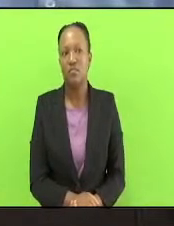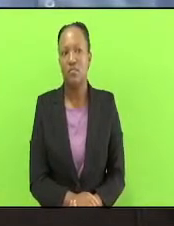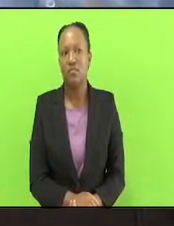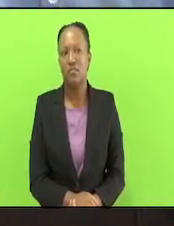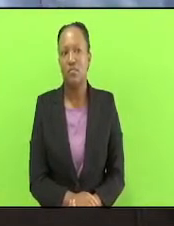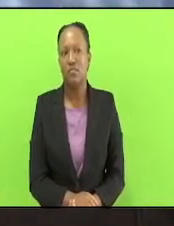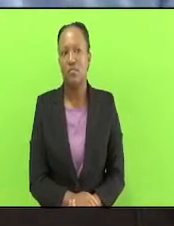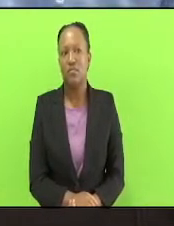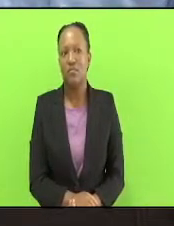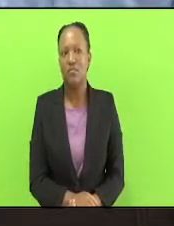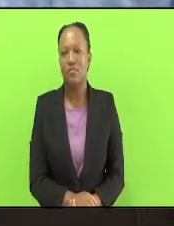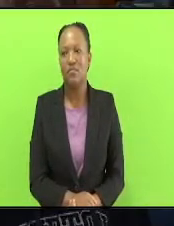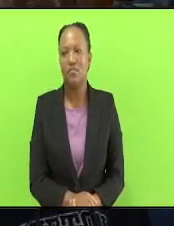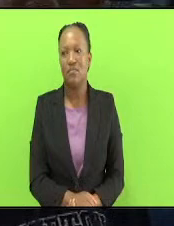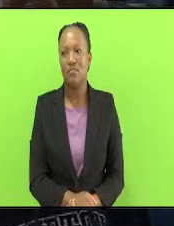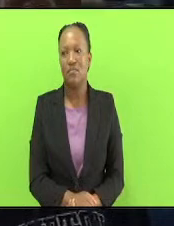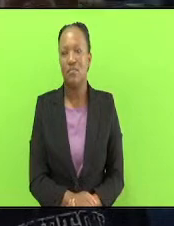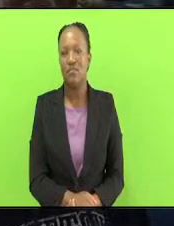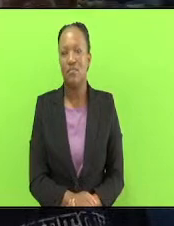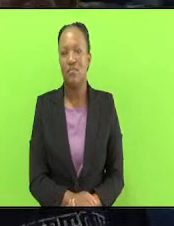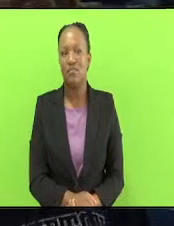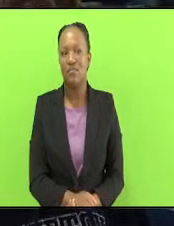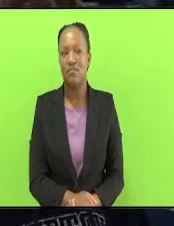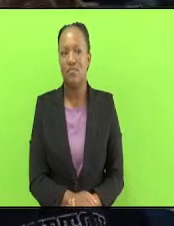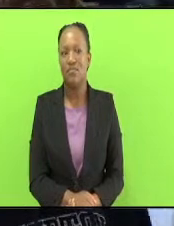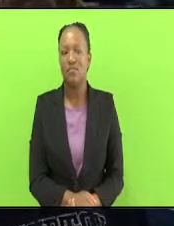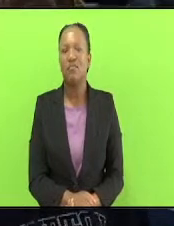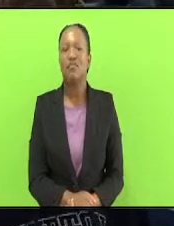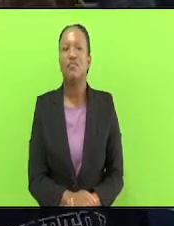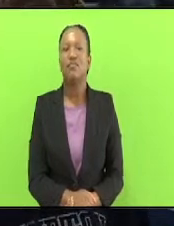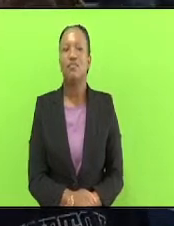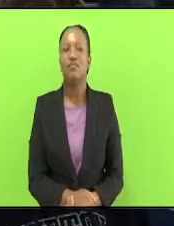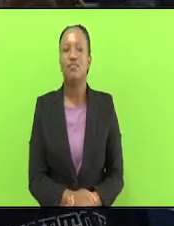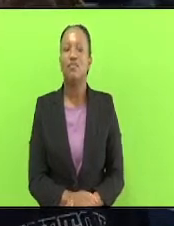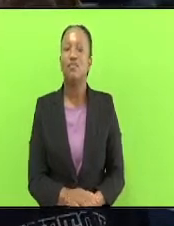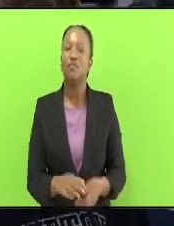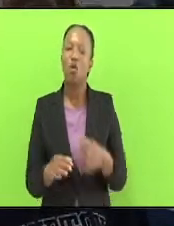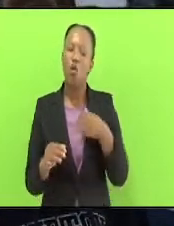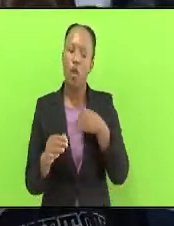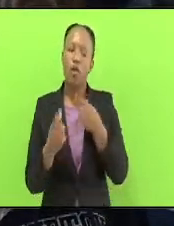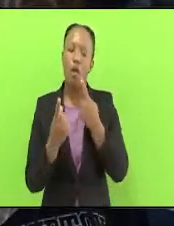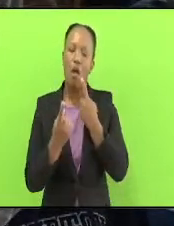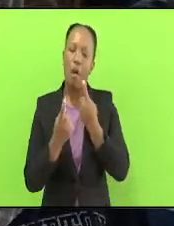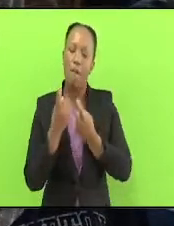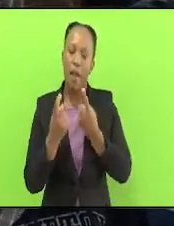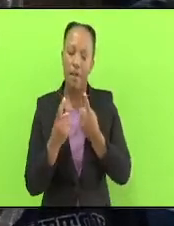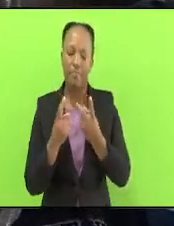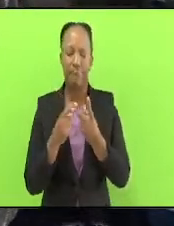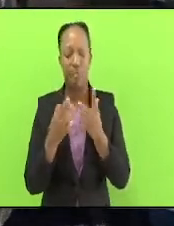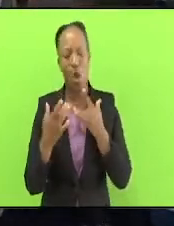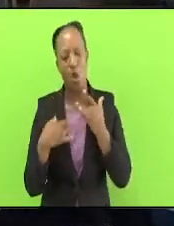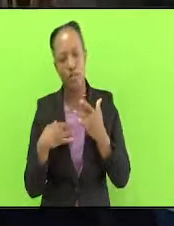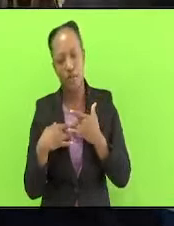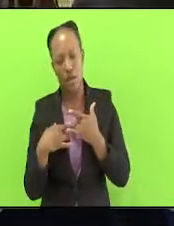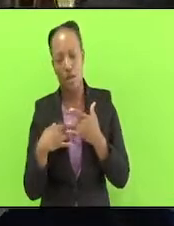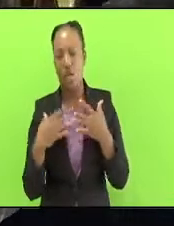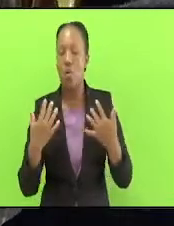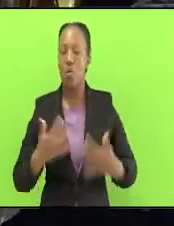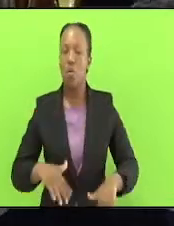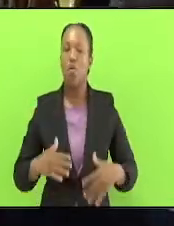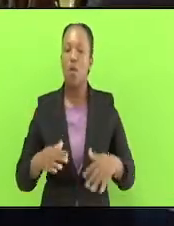youth. Bagolo re na le sello se se tona thata re le basha. We have Mo Lonely